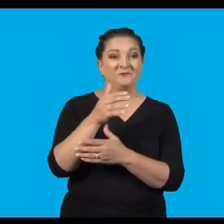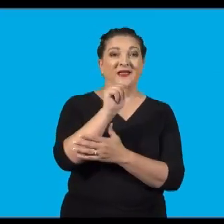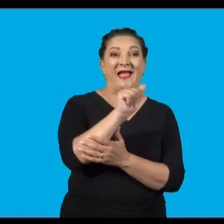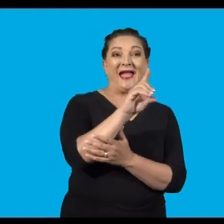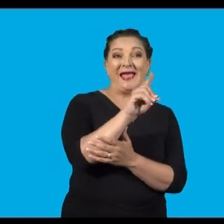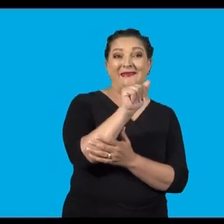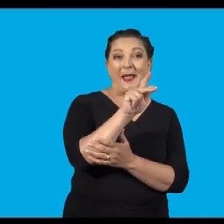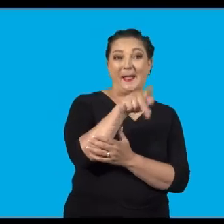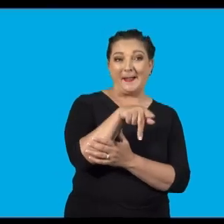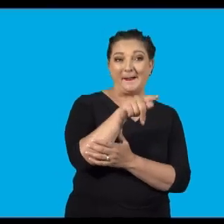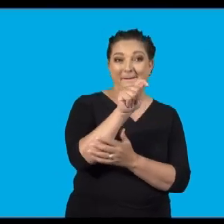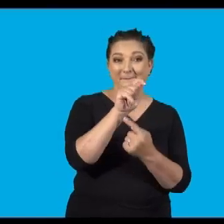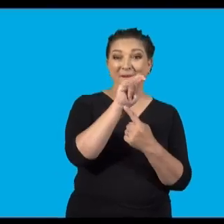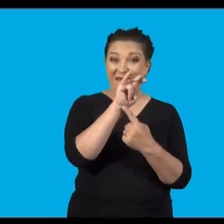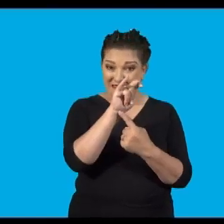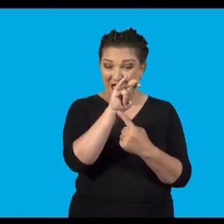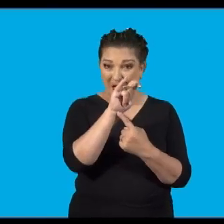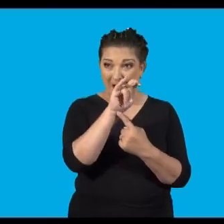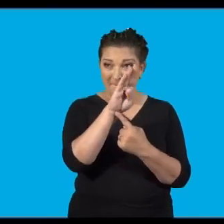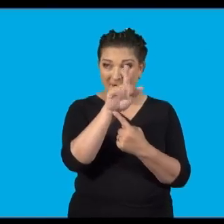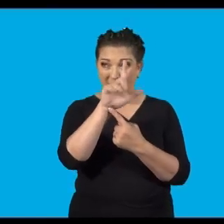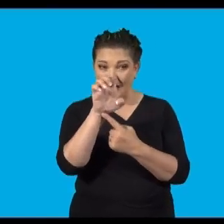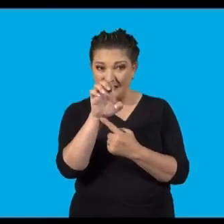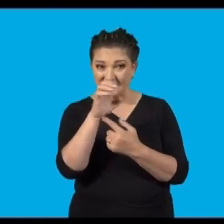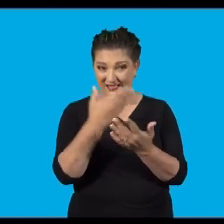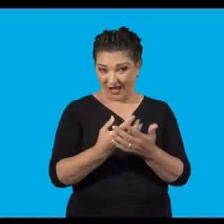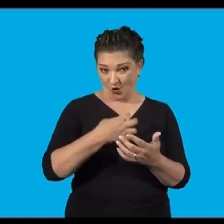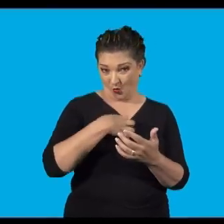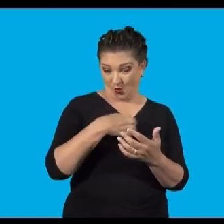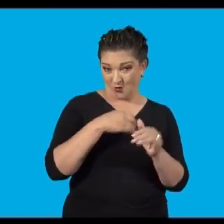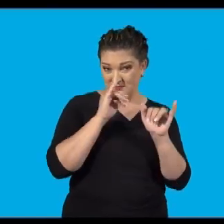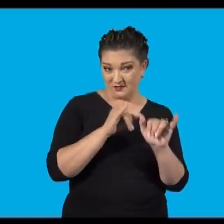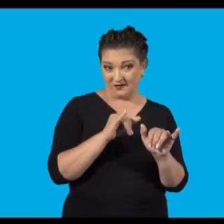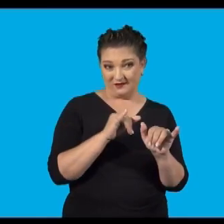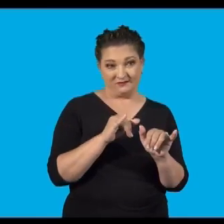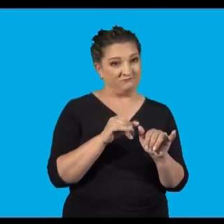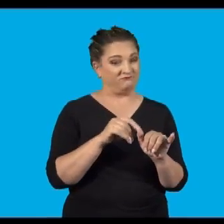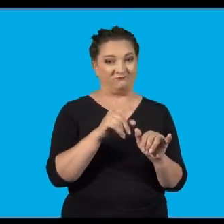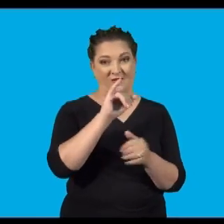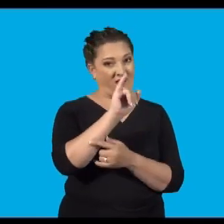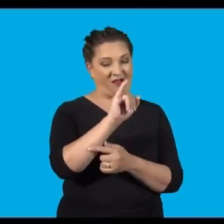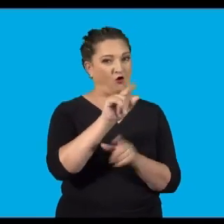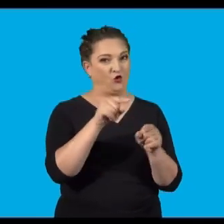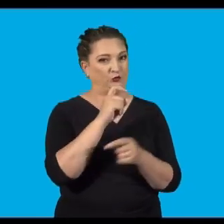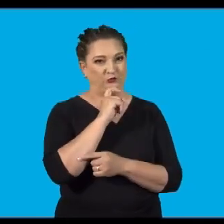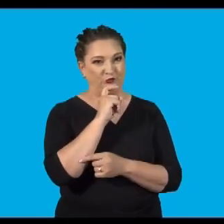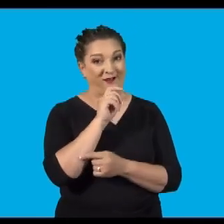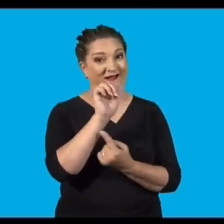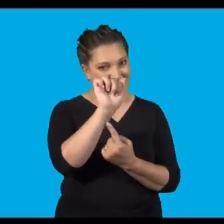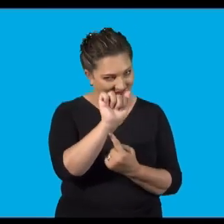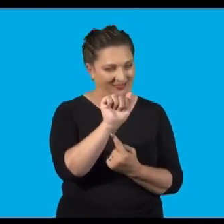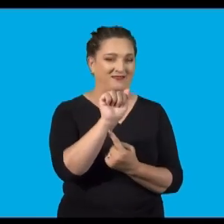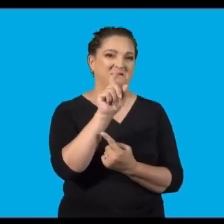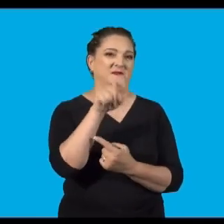word adaptable. This word, all right, can it stand on its own? All right. If it can, that means we can't use the I, we